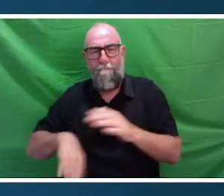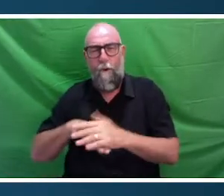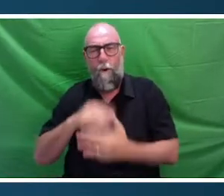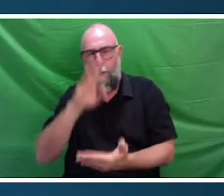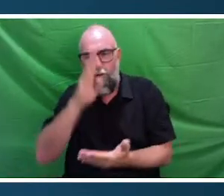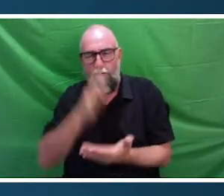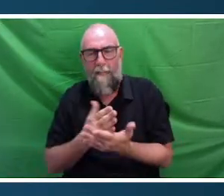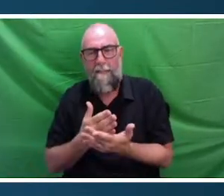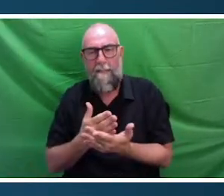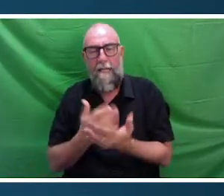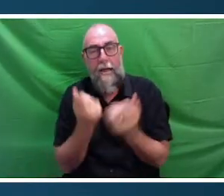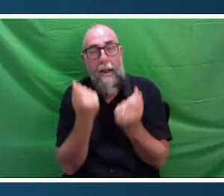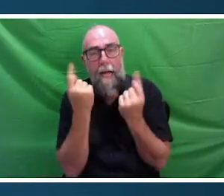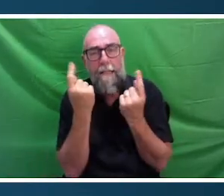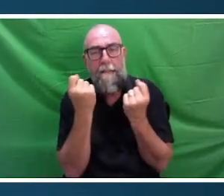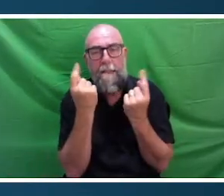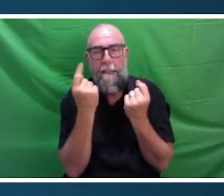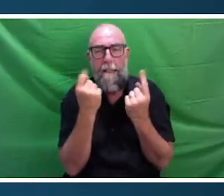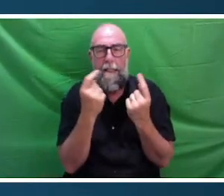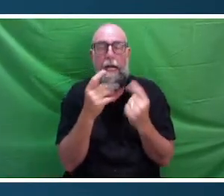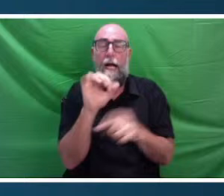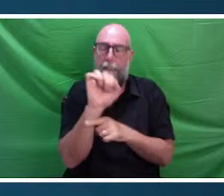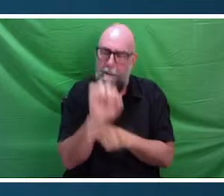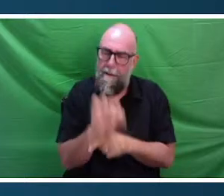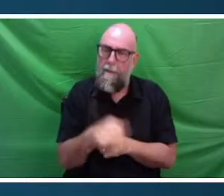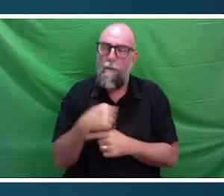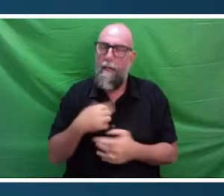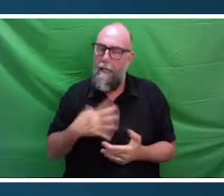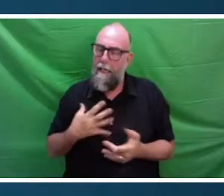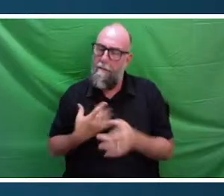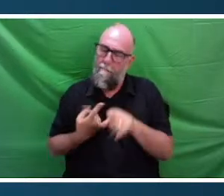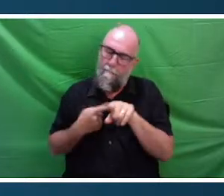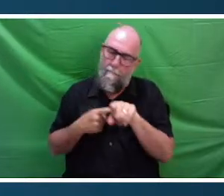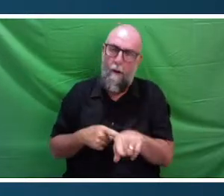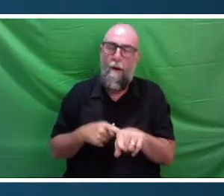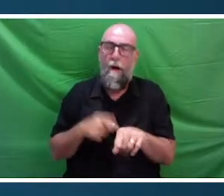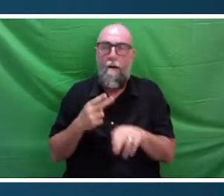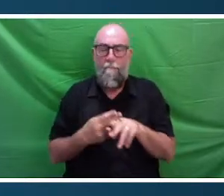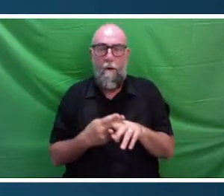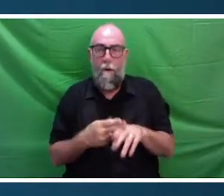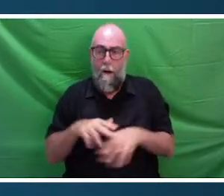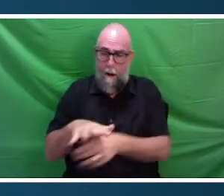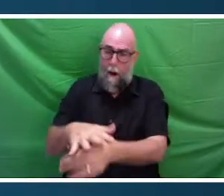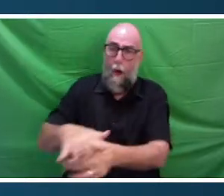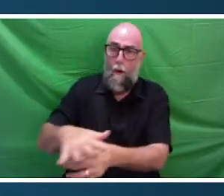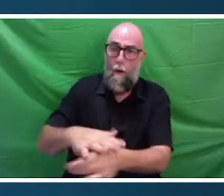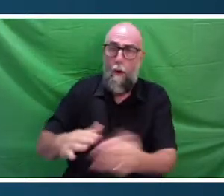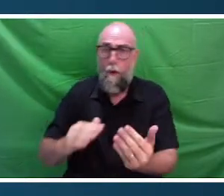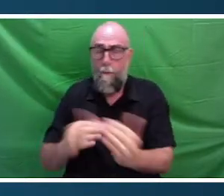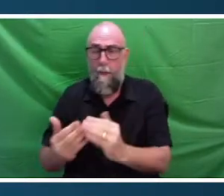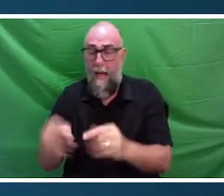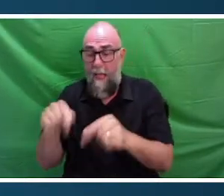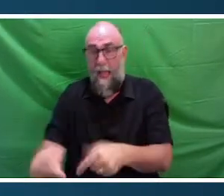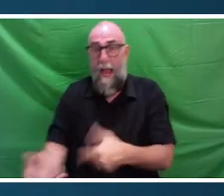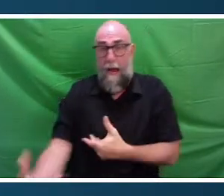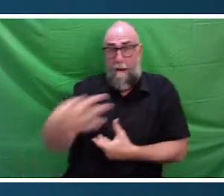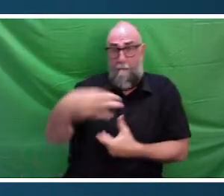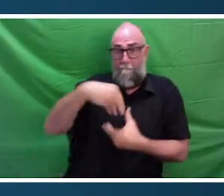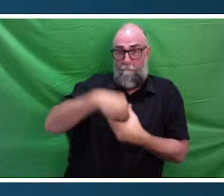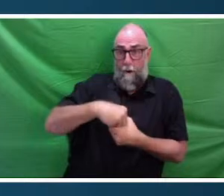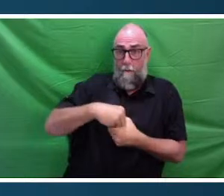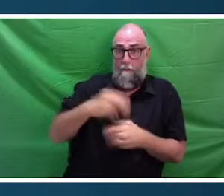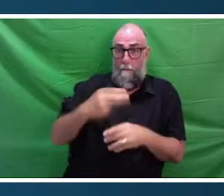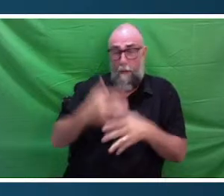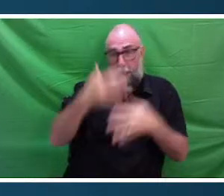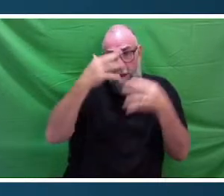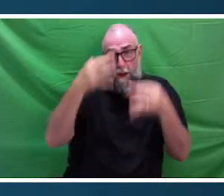ethical, but practical. When local communities are involved in decision-making, the solutions they develop are more